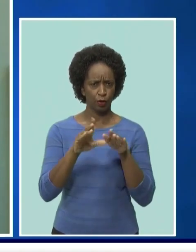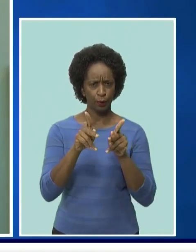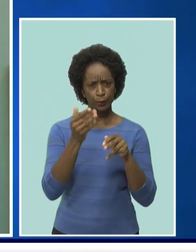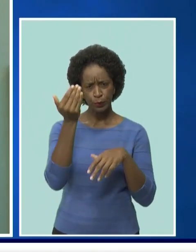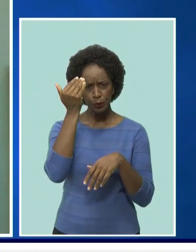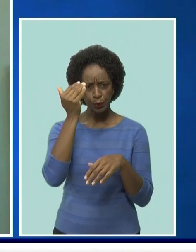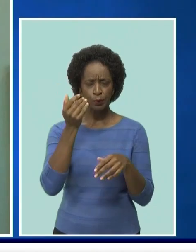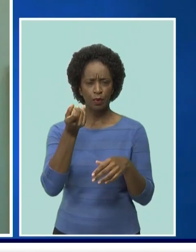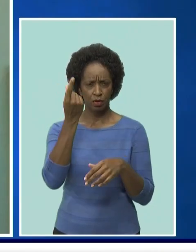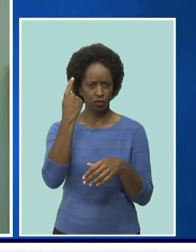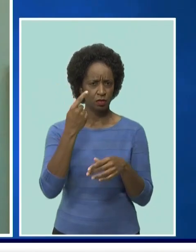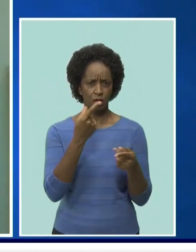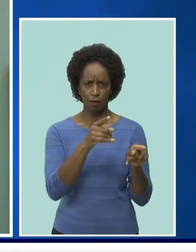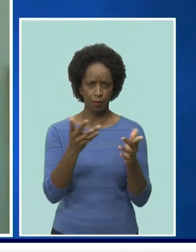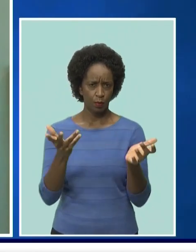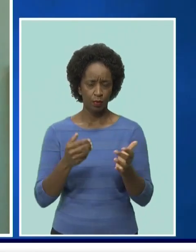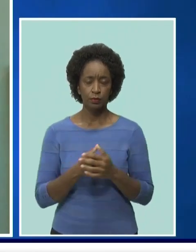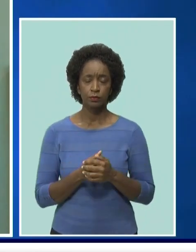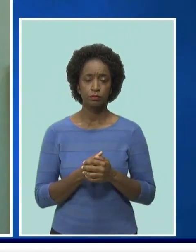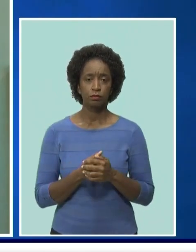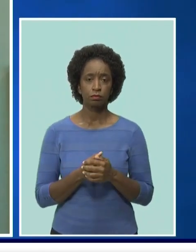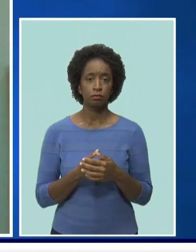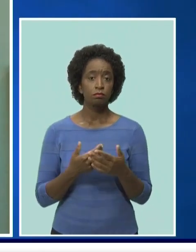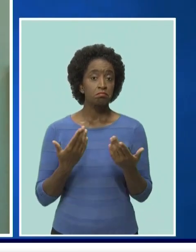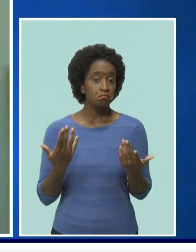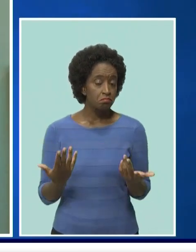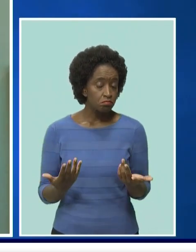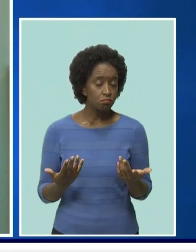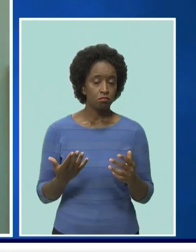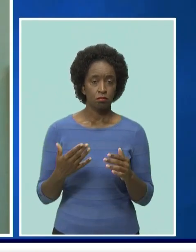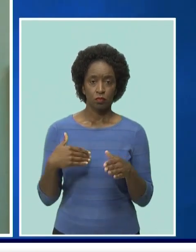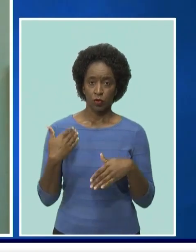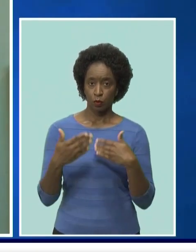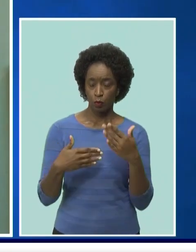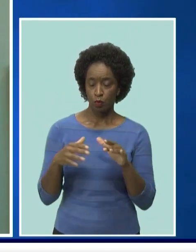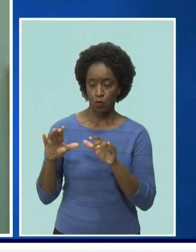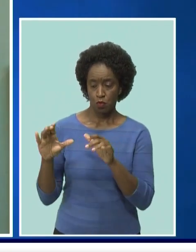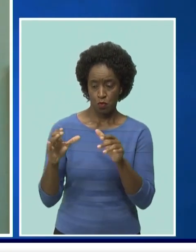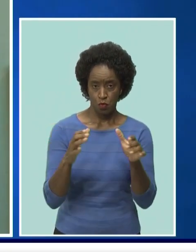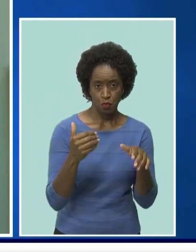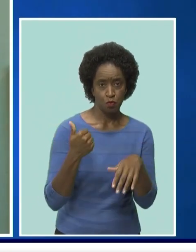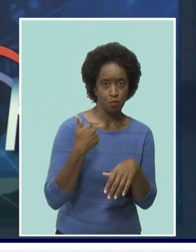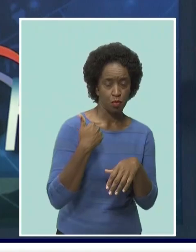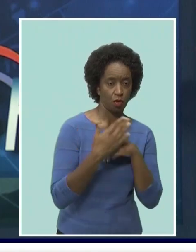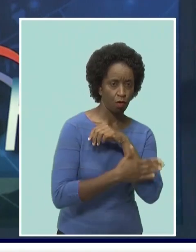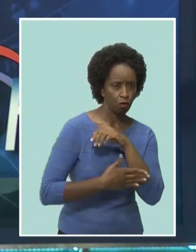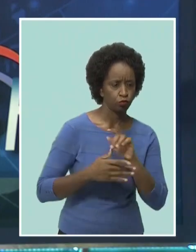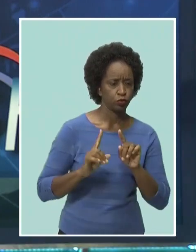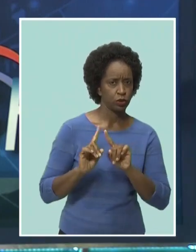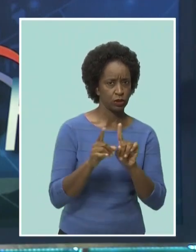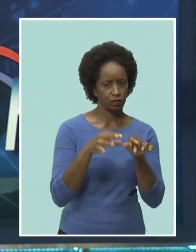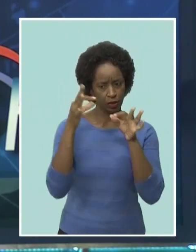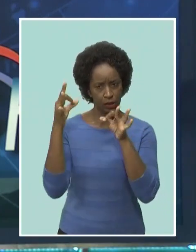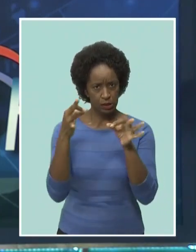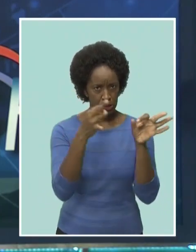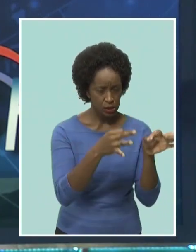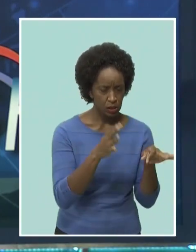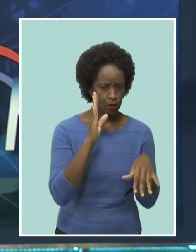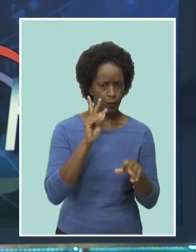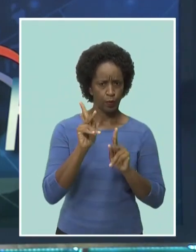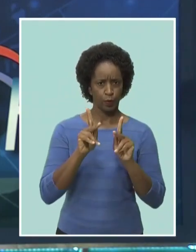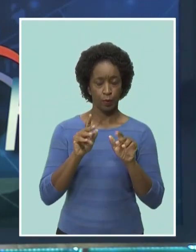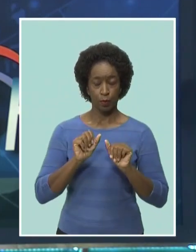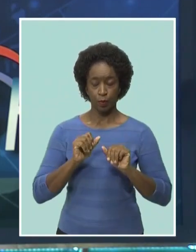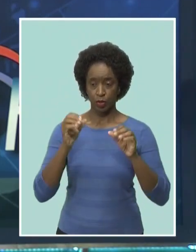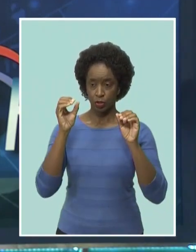surprise if and when decisions are announced in the next few days. The Coastal Zone